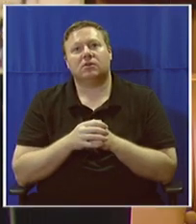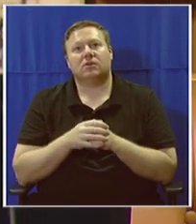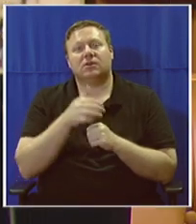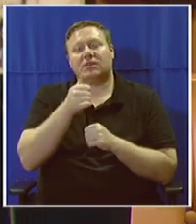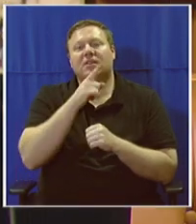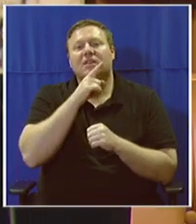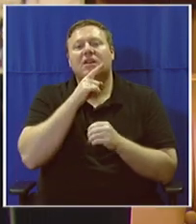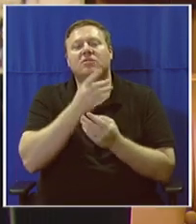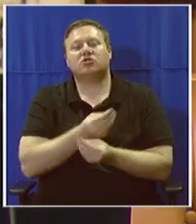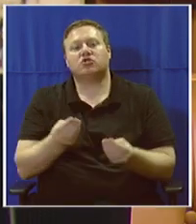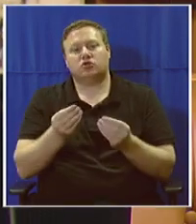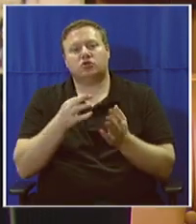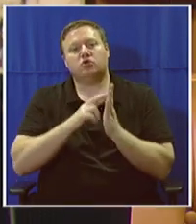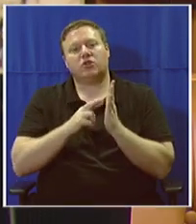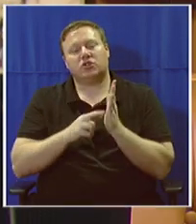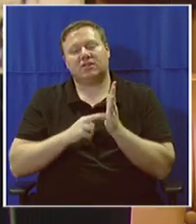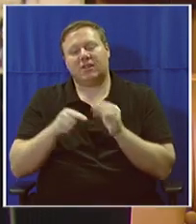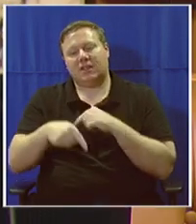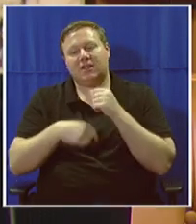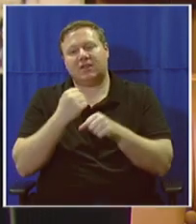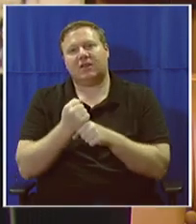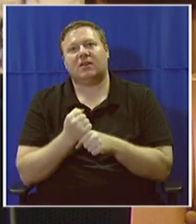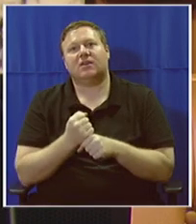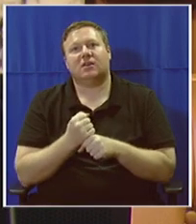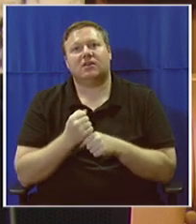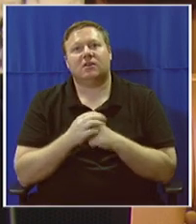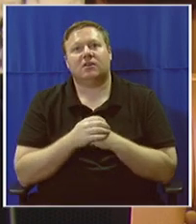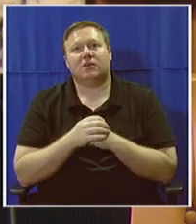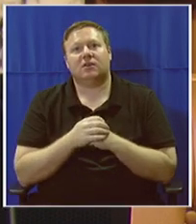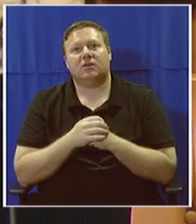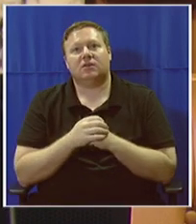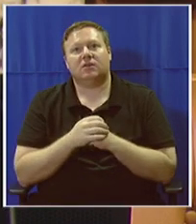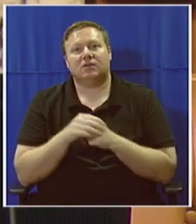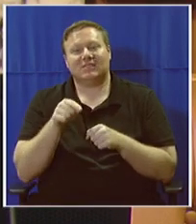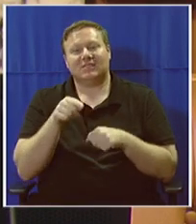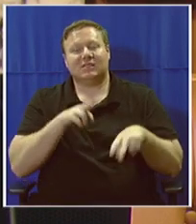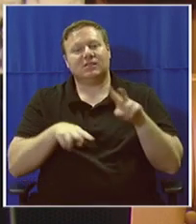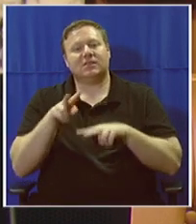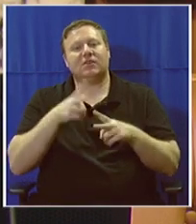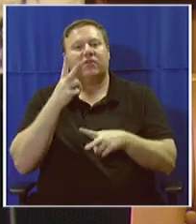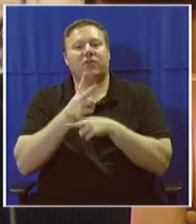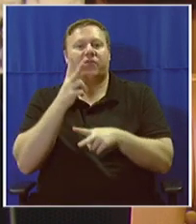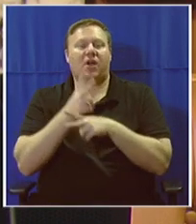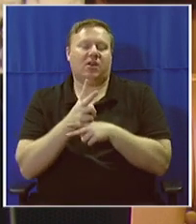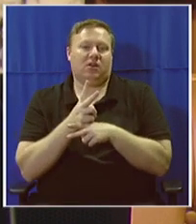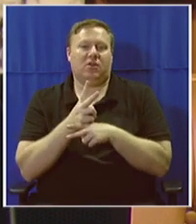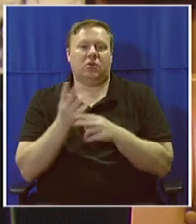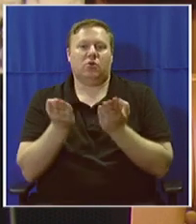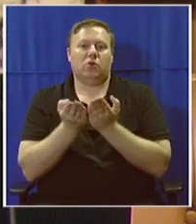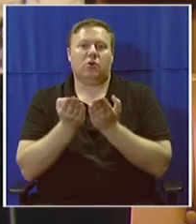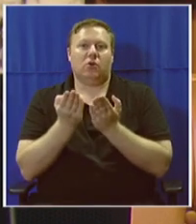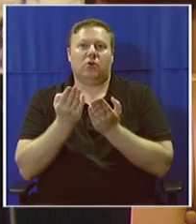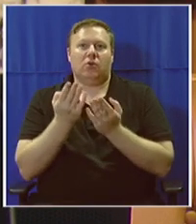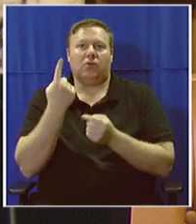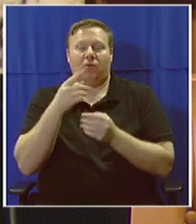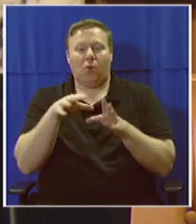exams this year, and that the House recognizes that this assessment is the final school hurdle for learner and